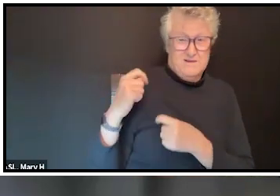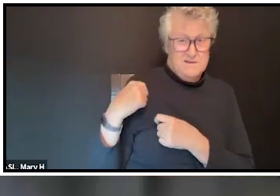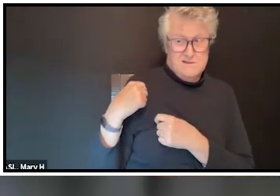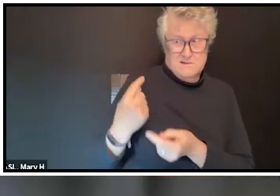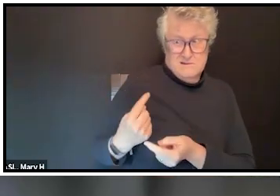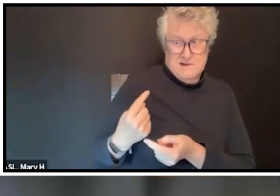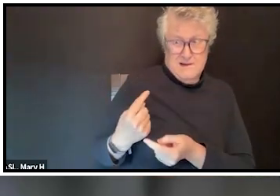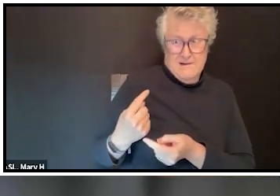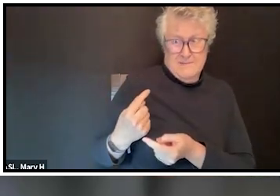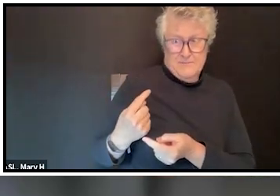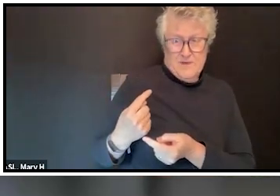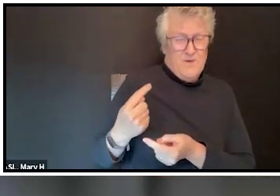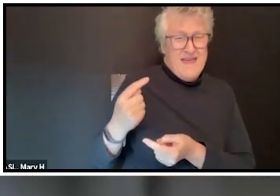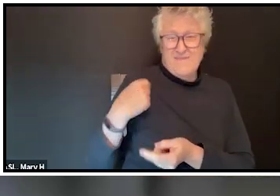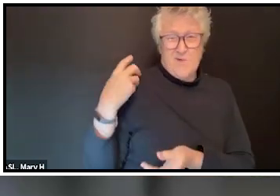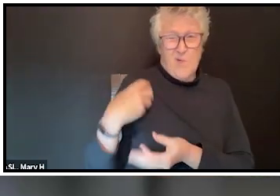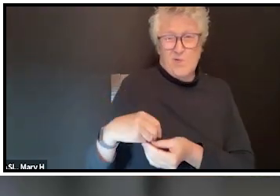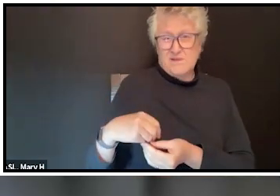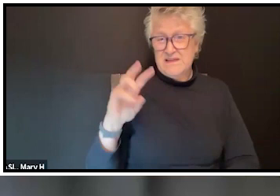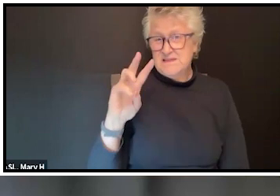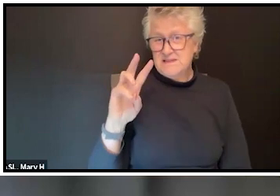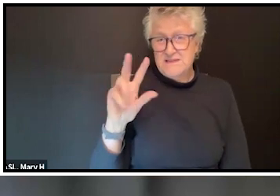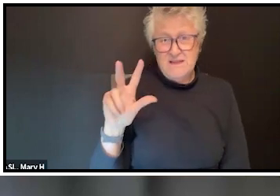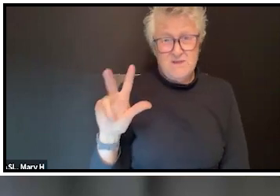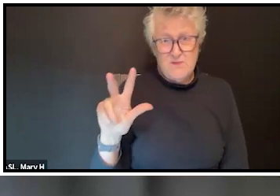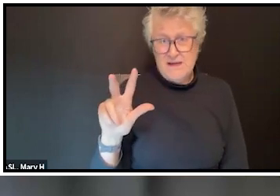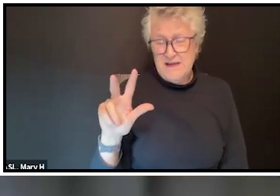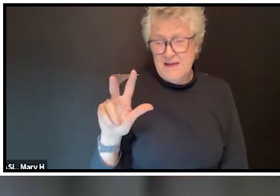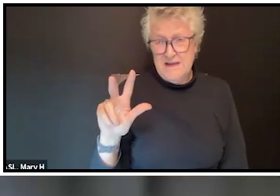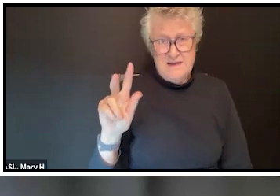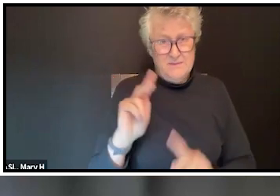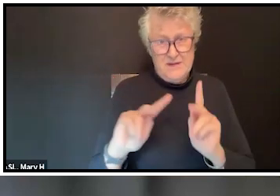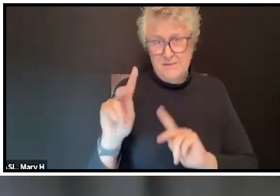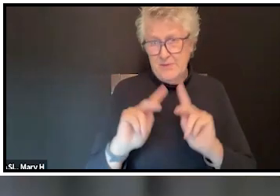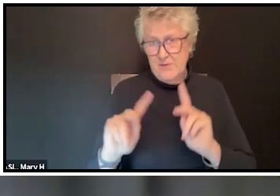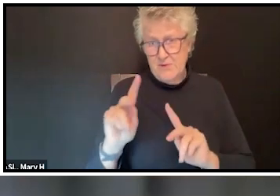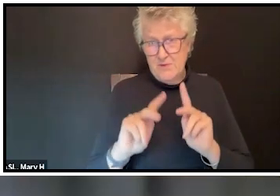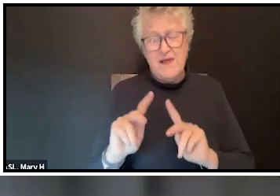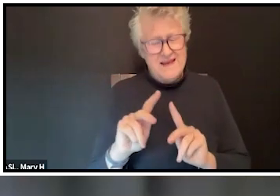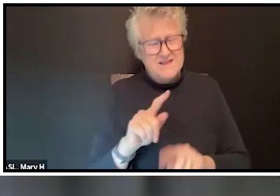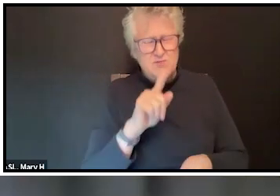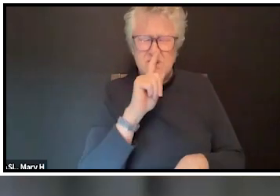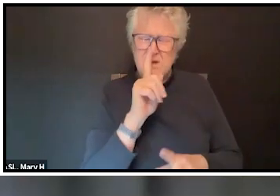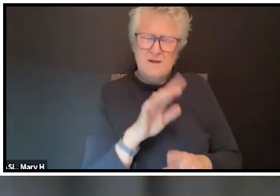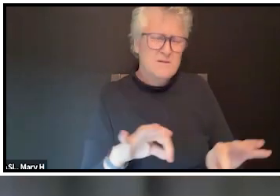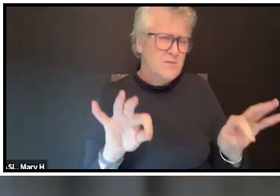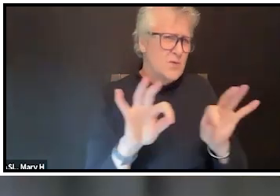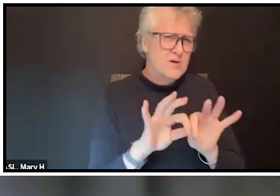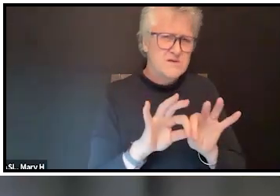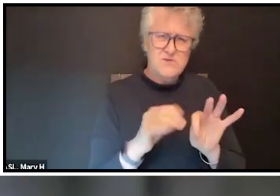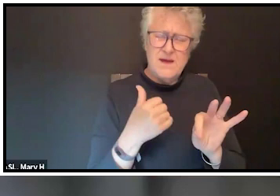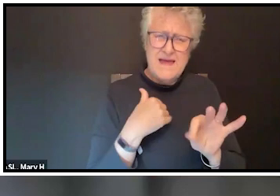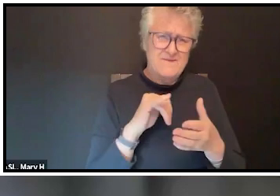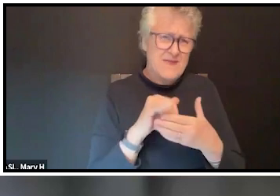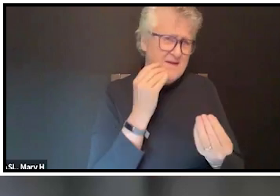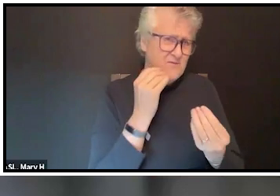just 63 submissions. And again, it's just so important to have that information so that we can help determine moving forward